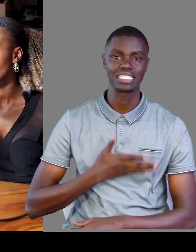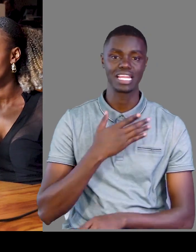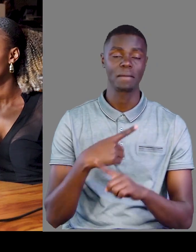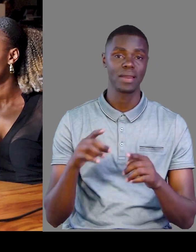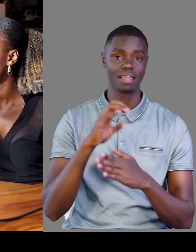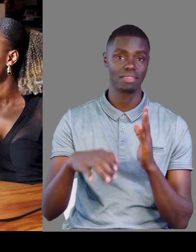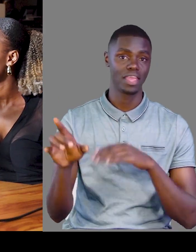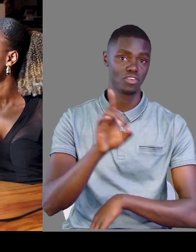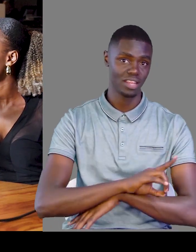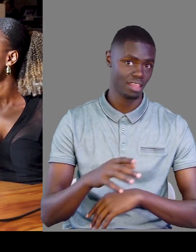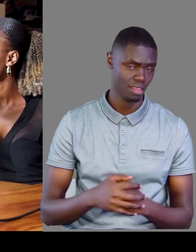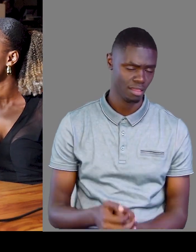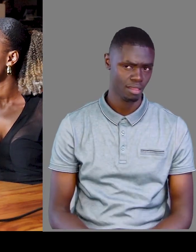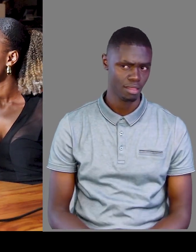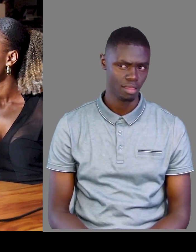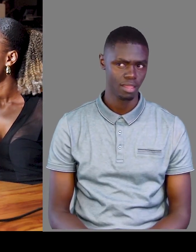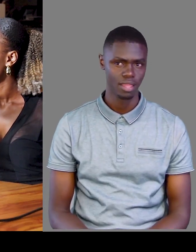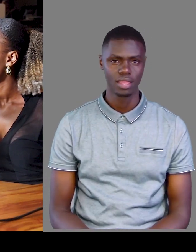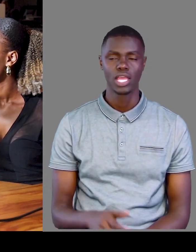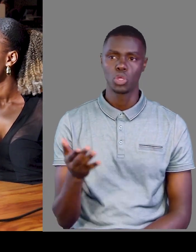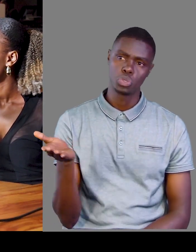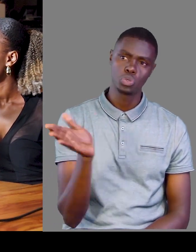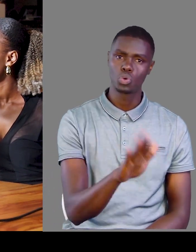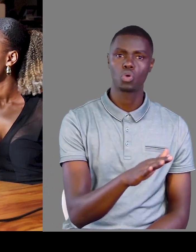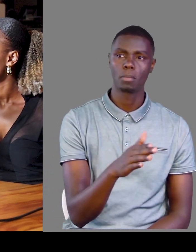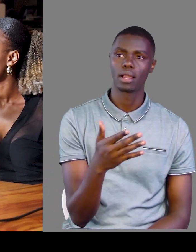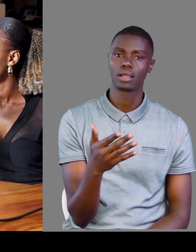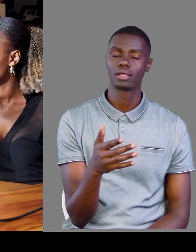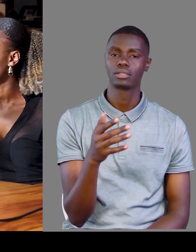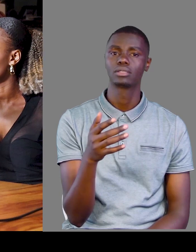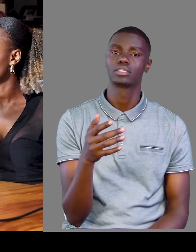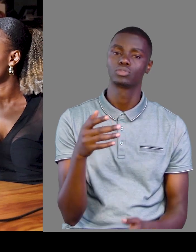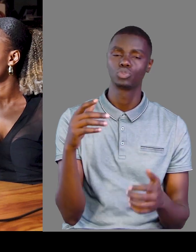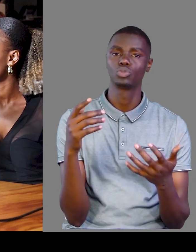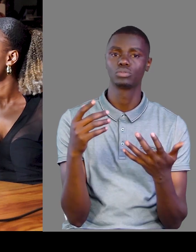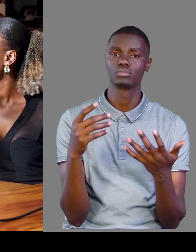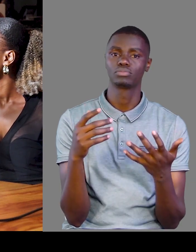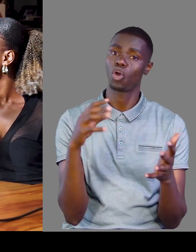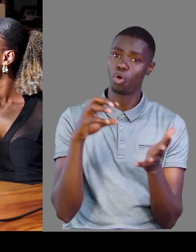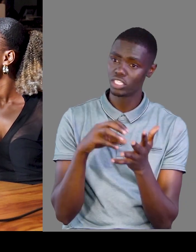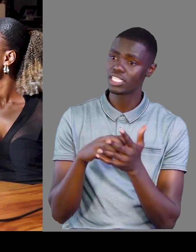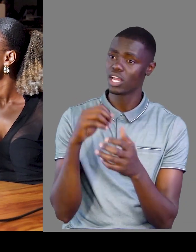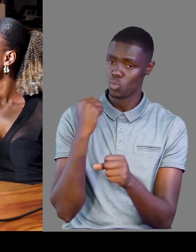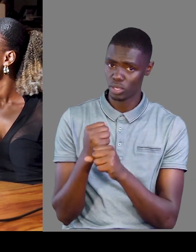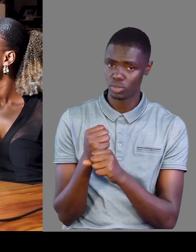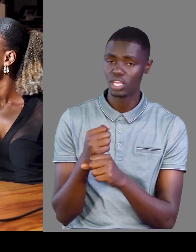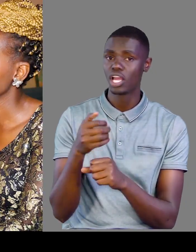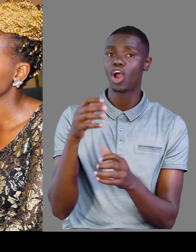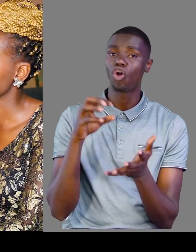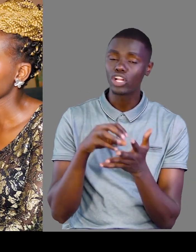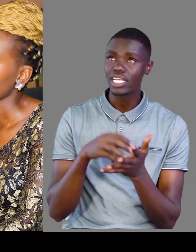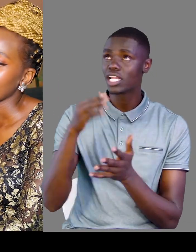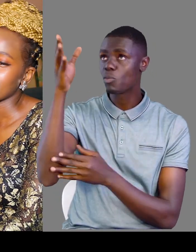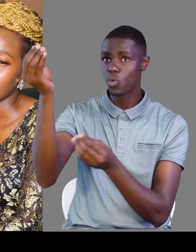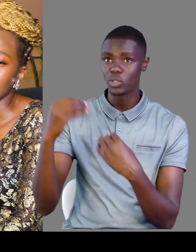day, we still go back to bond of first love. Content tunafanya content goda tupe tusilale